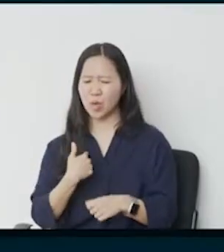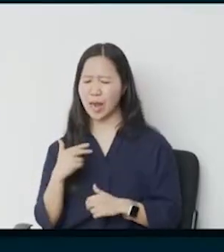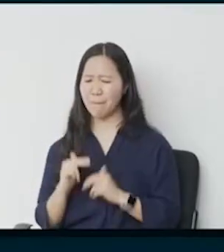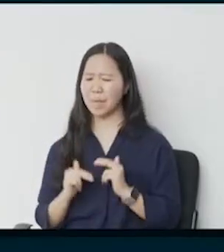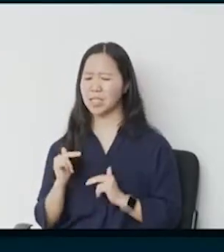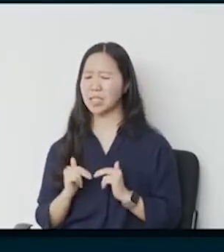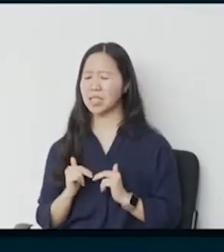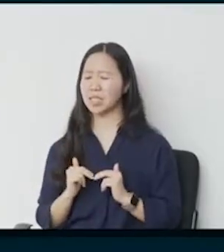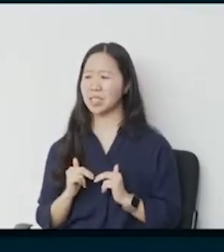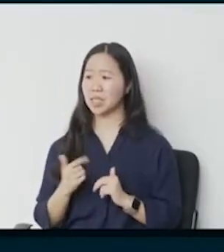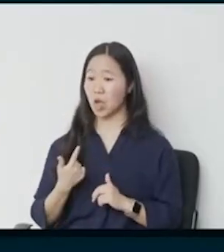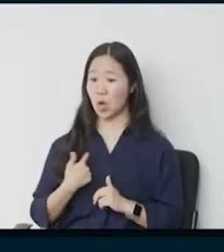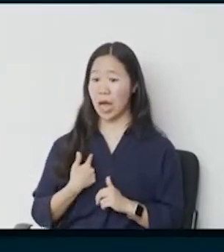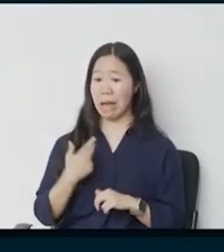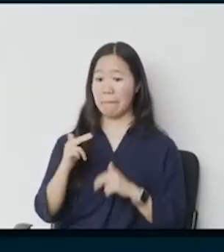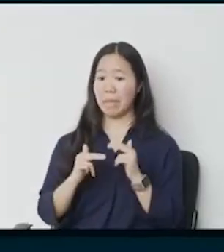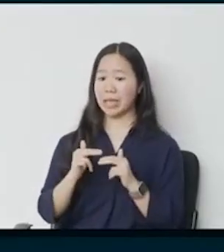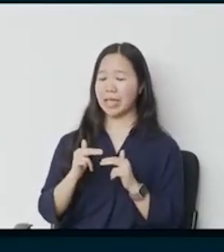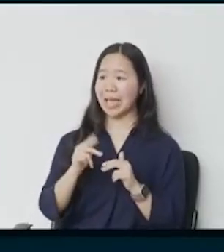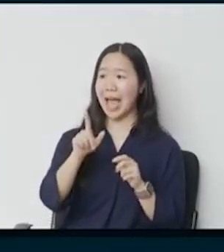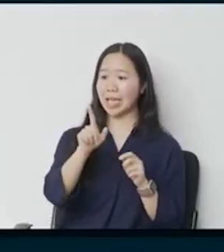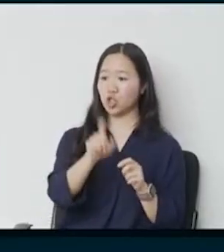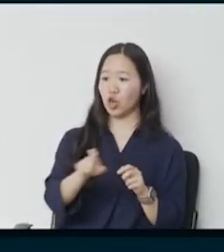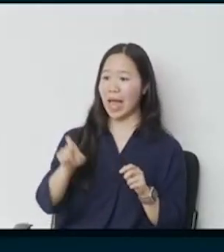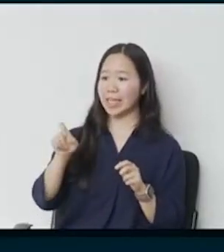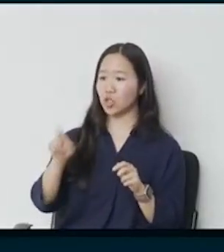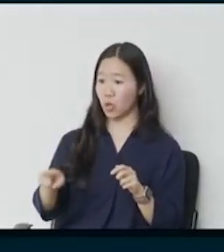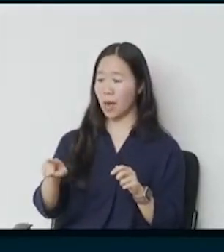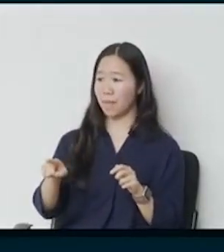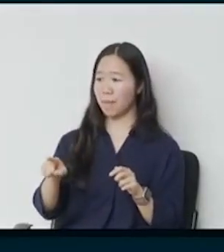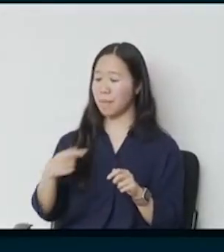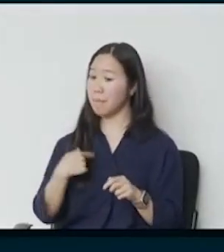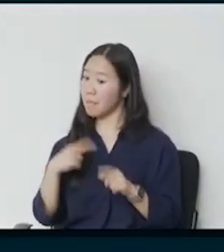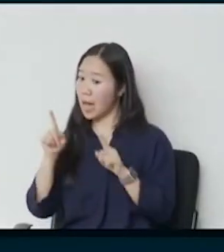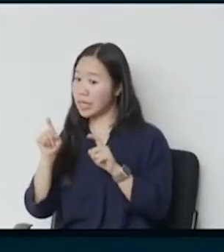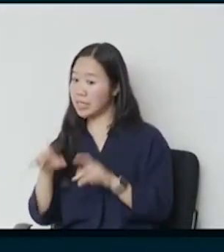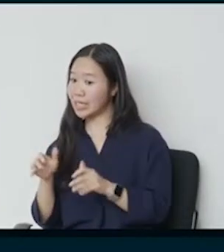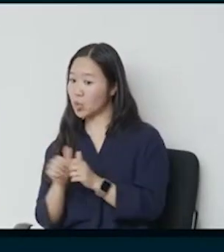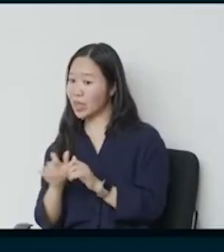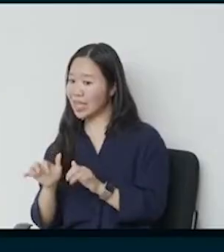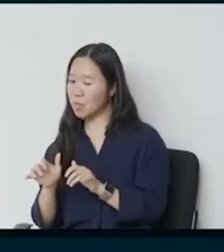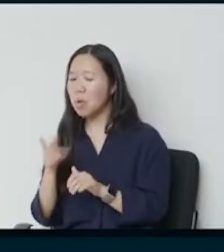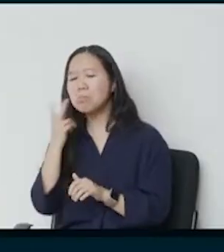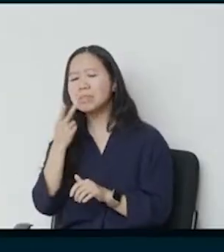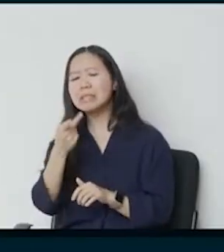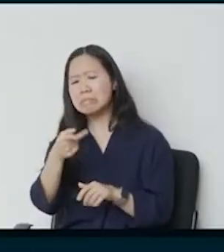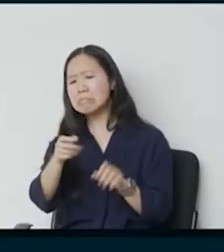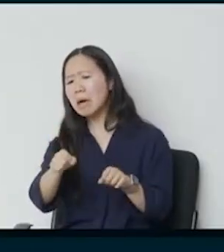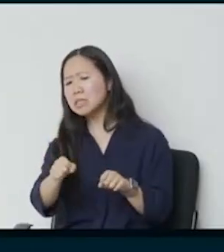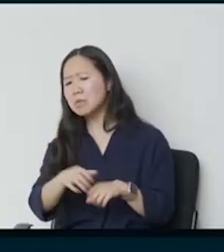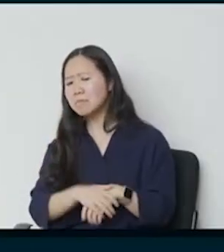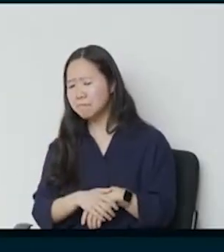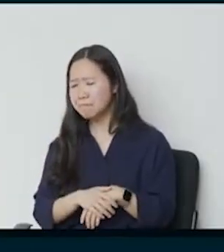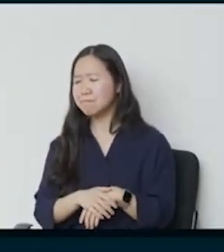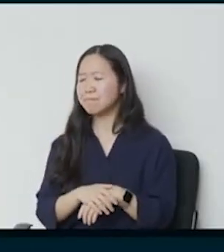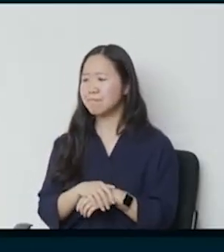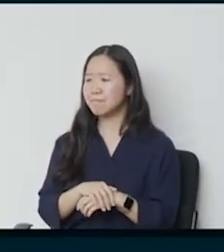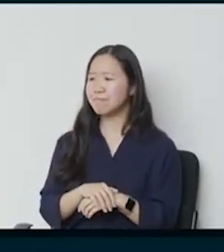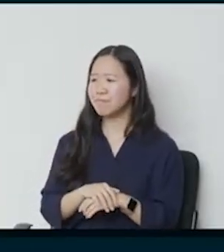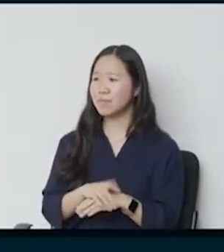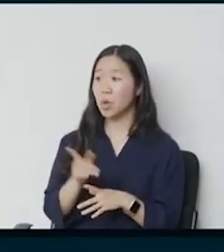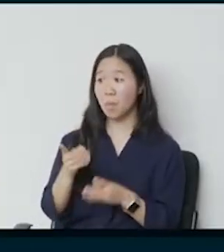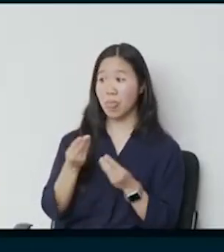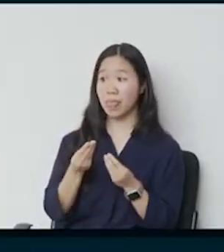and drop, I'm going to test it with a keyboard, and you'll find out whether you can do it or not. Now, the solution that I've seen a lot to these drag and drops